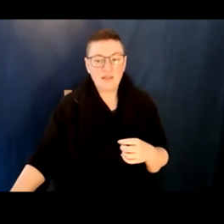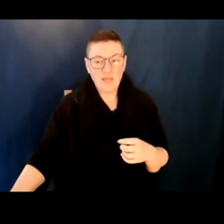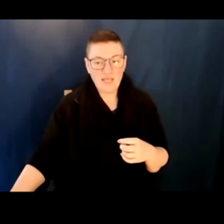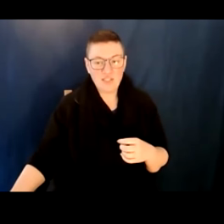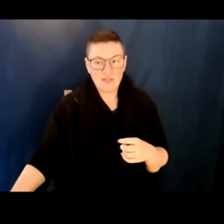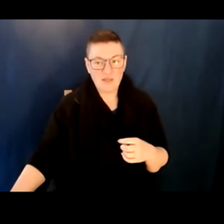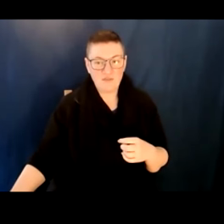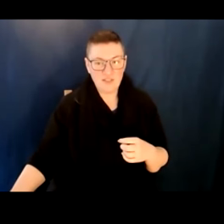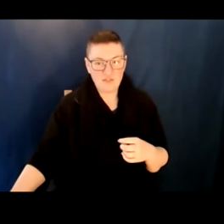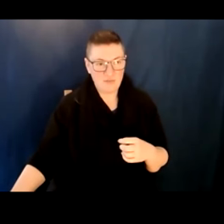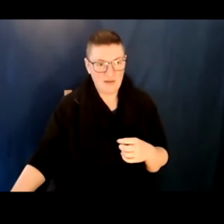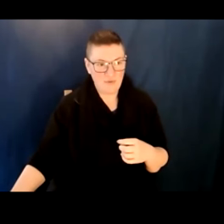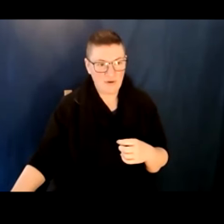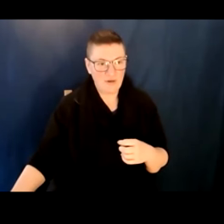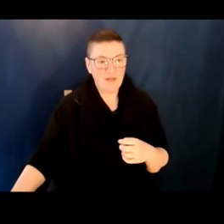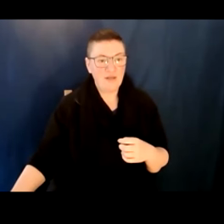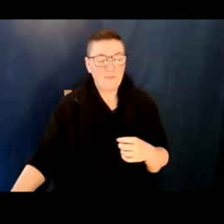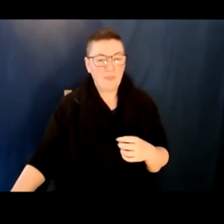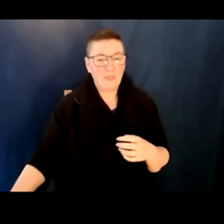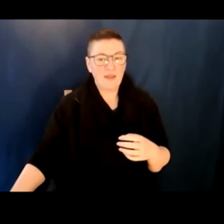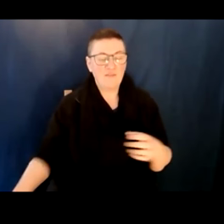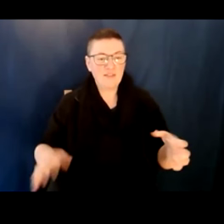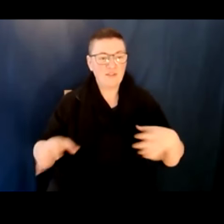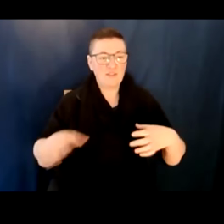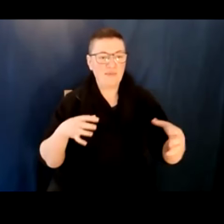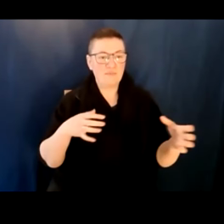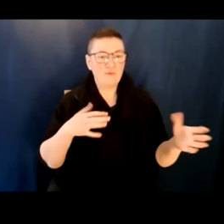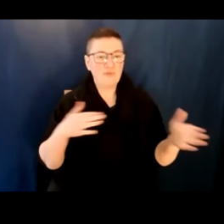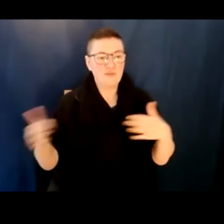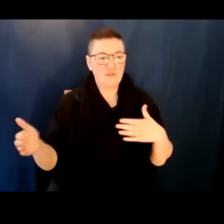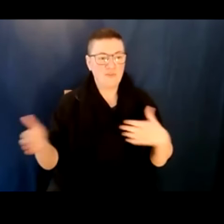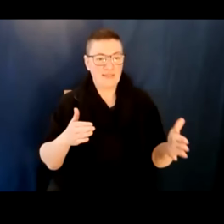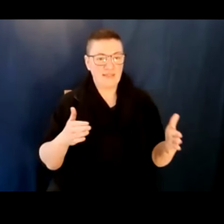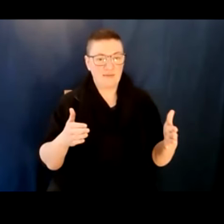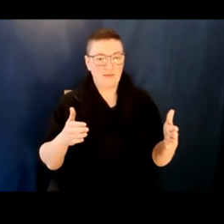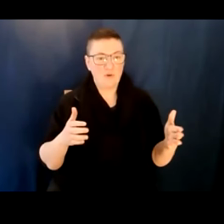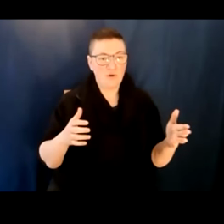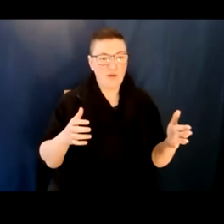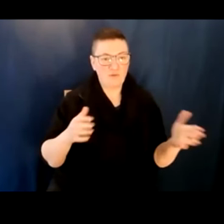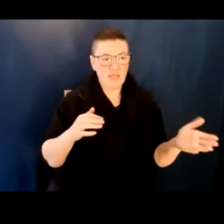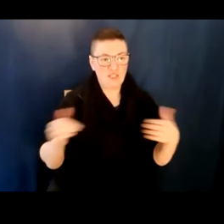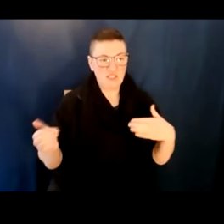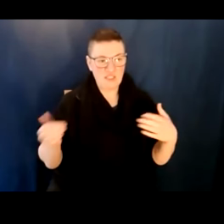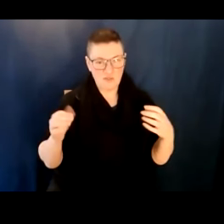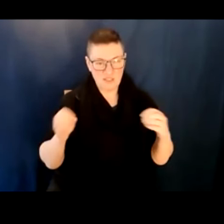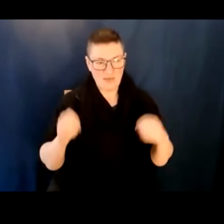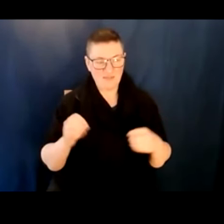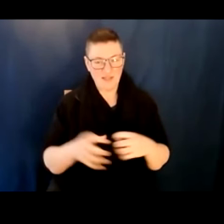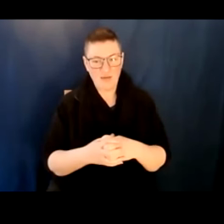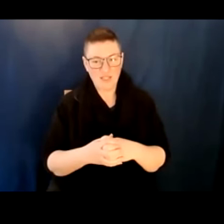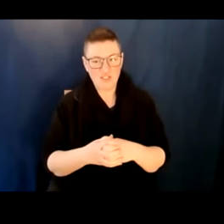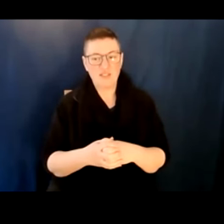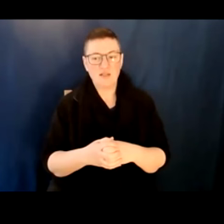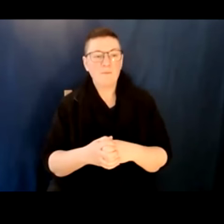in the location event structure metaphor, events are described as movements through space or in relation to